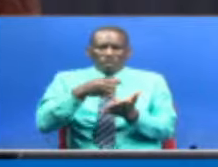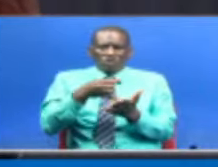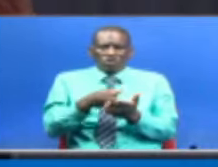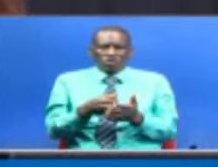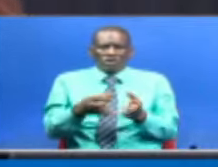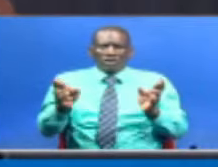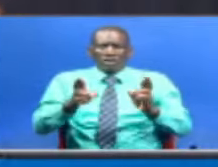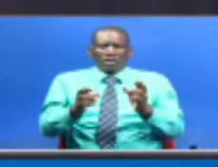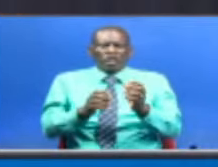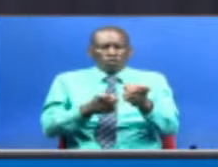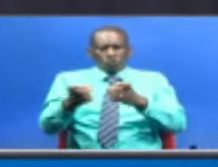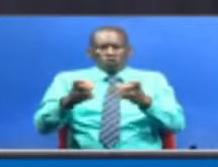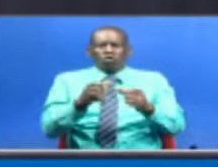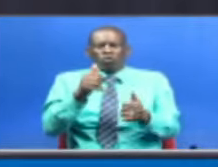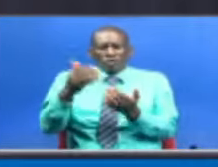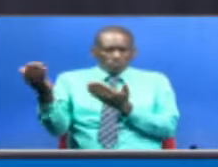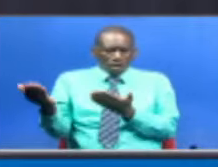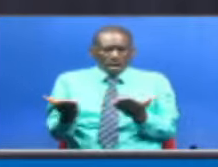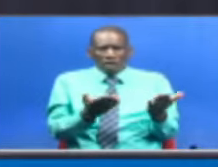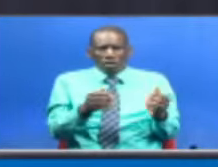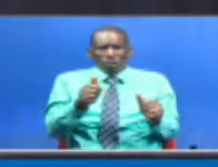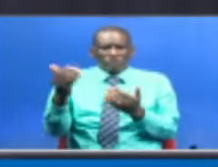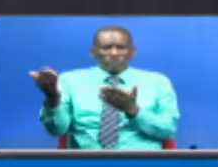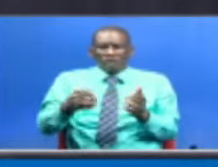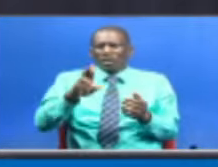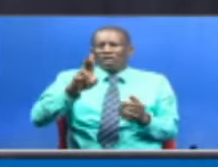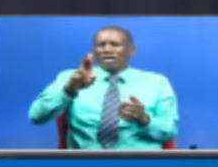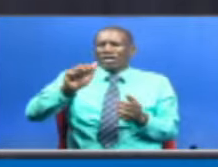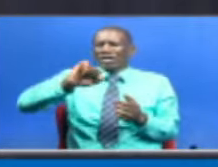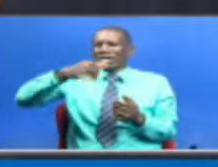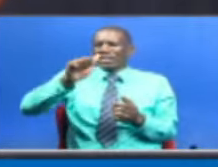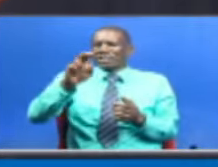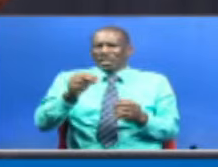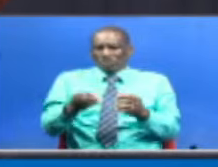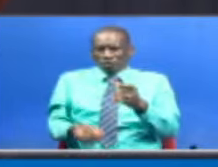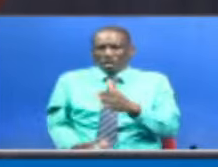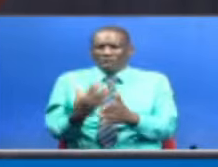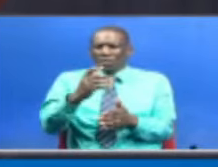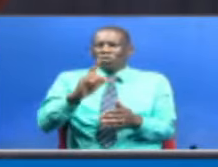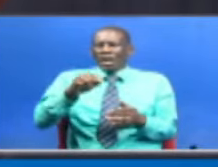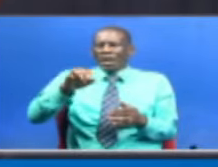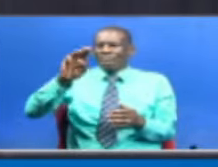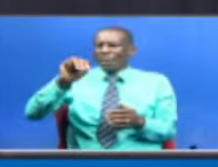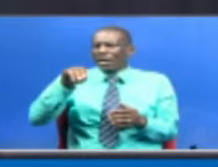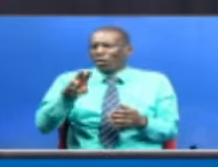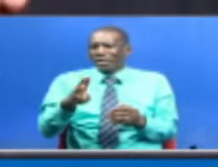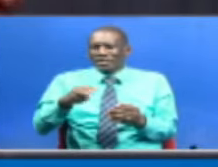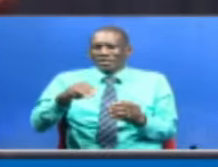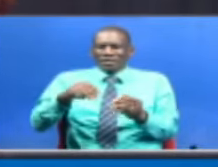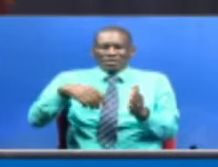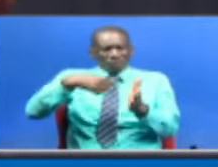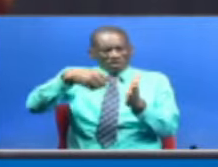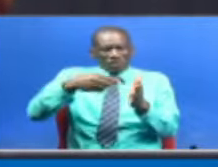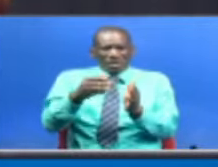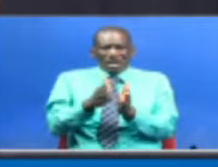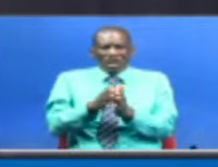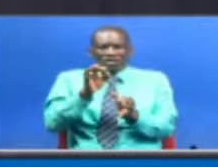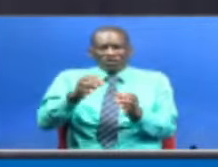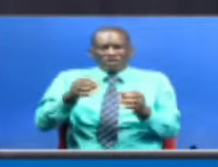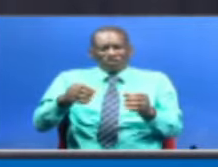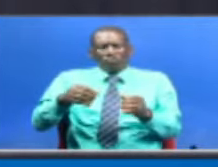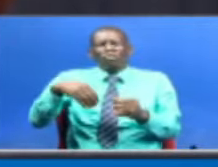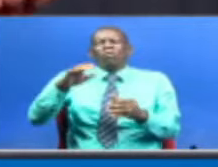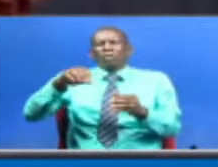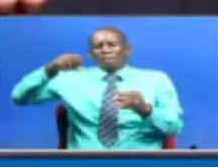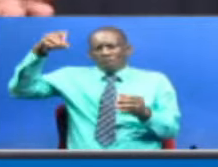wheeling regulations, which will allow Rajan to develop his 1 megawatt plant, and via success power, he can